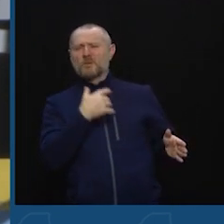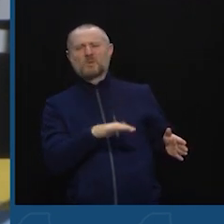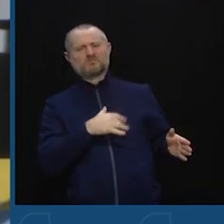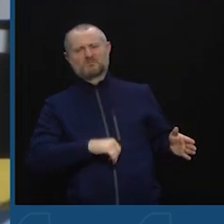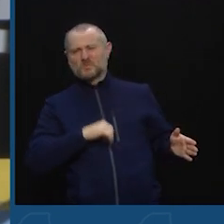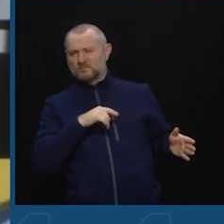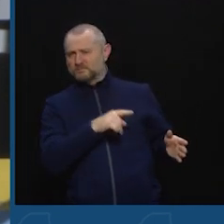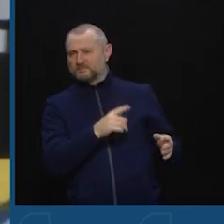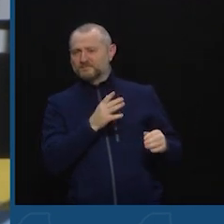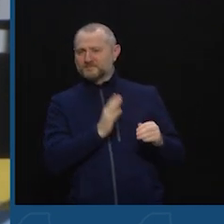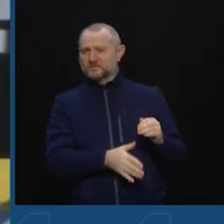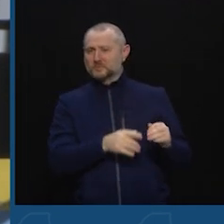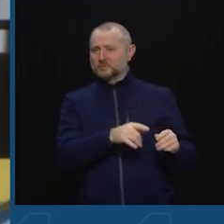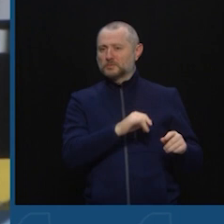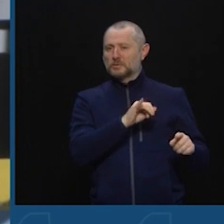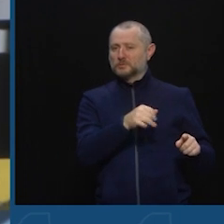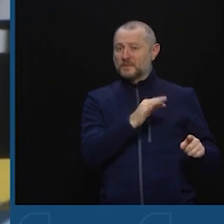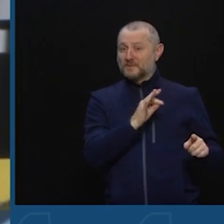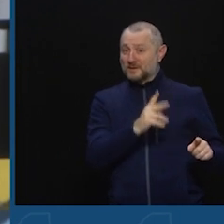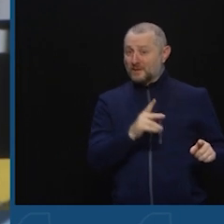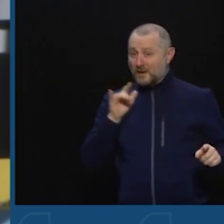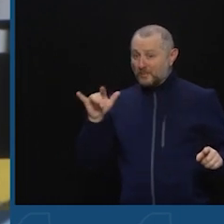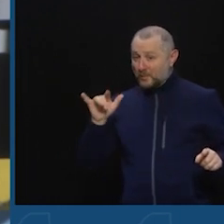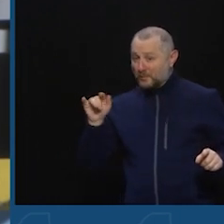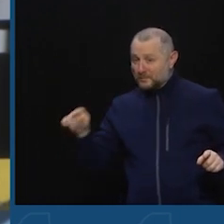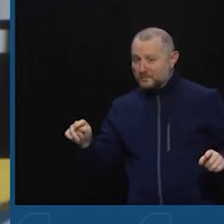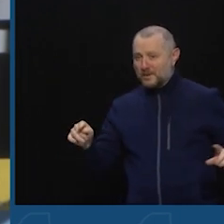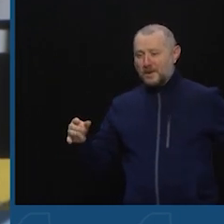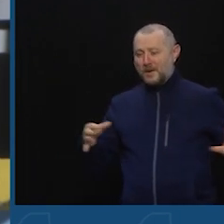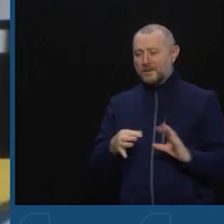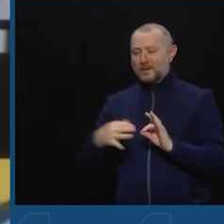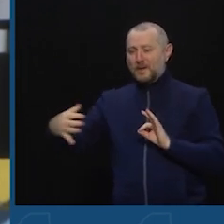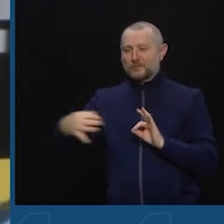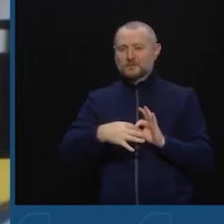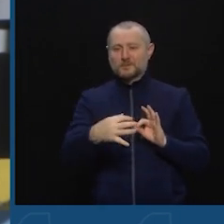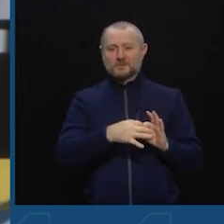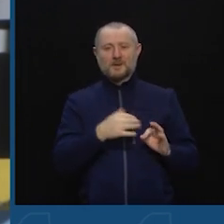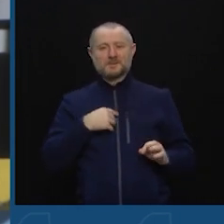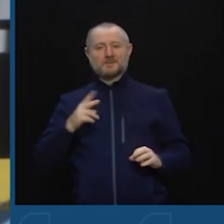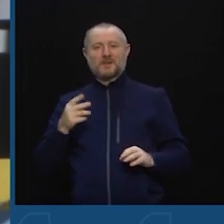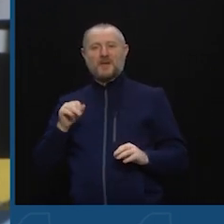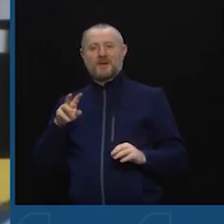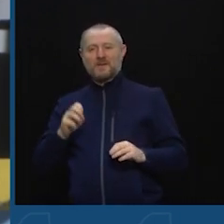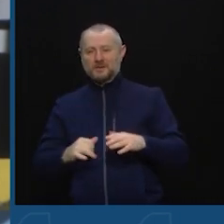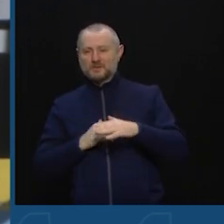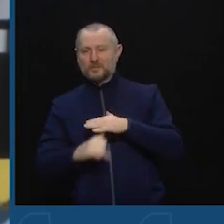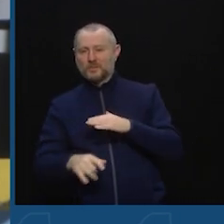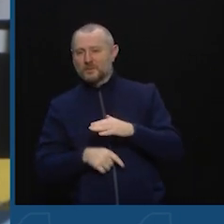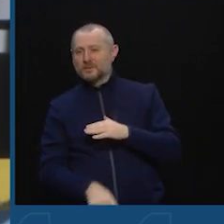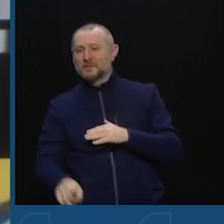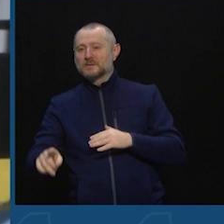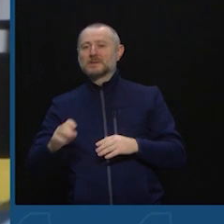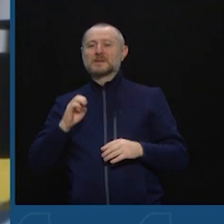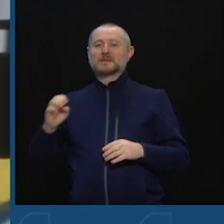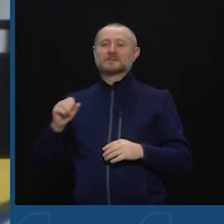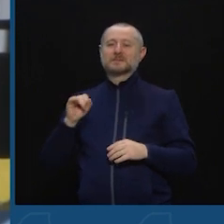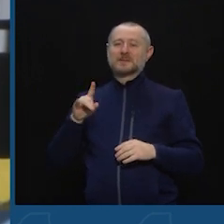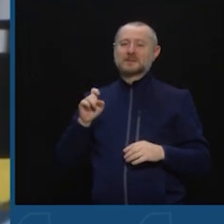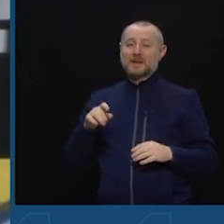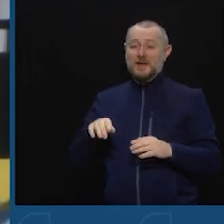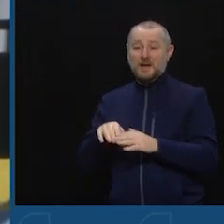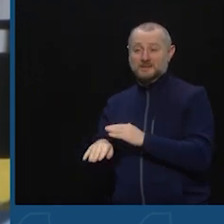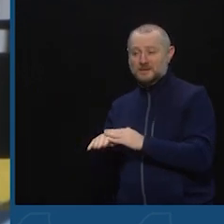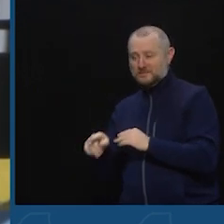up JFK. We have a lot of connections to make, the 2nd Avenue subway, East Side Access, I mean, it goes on and on and on. So I'll be